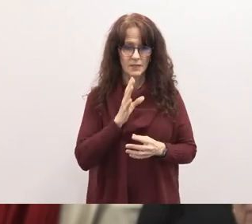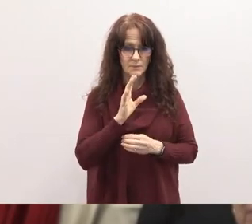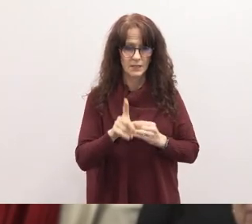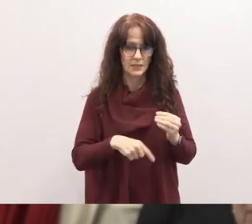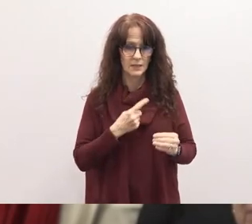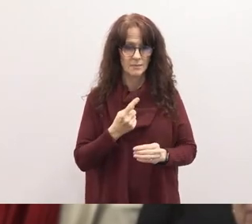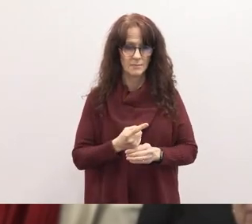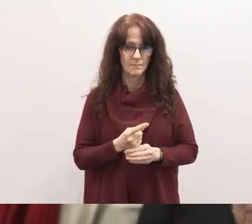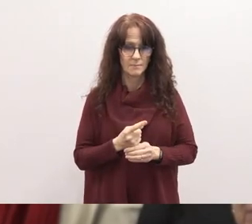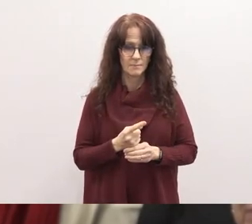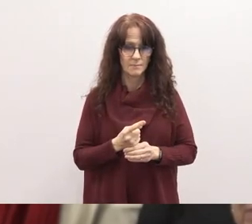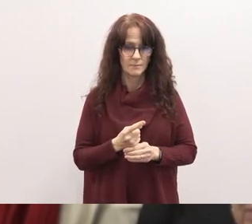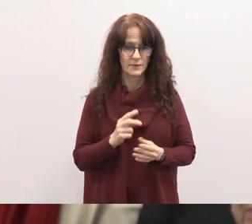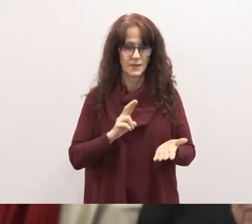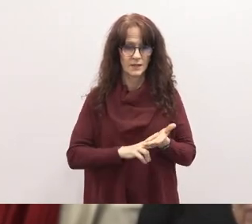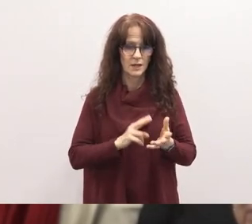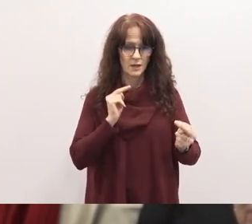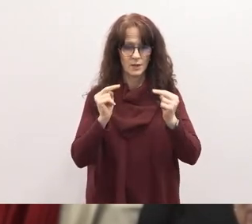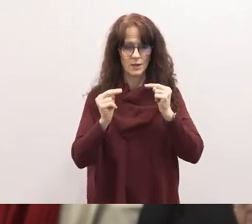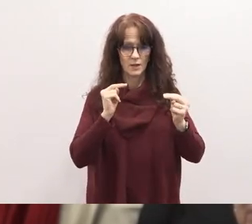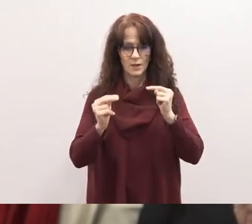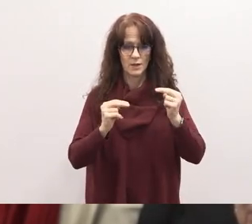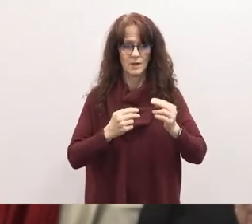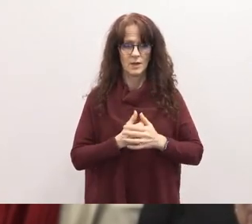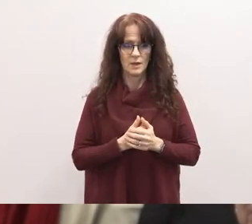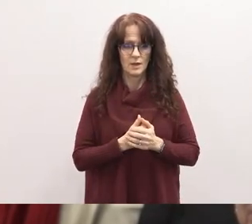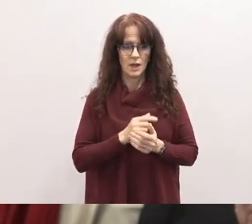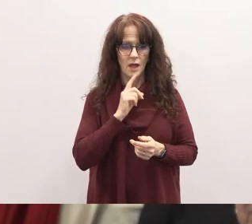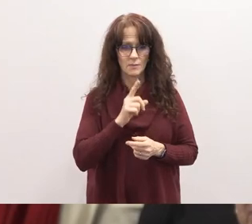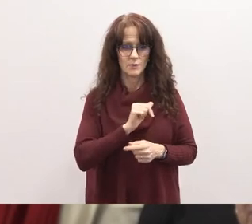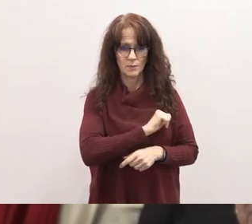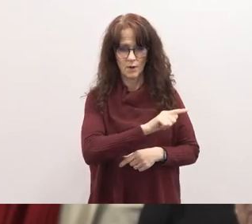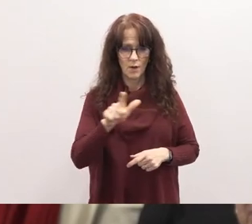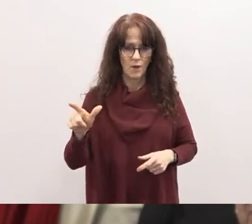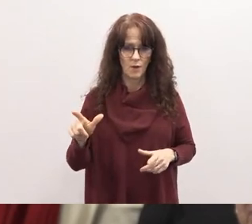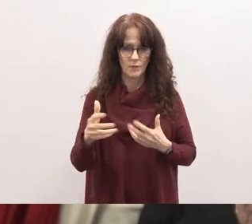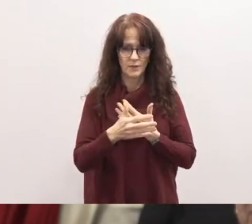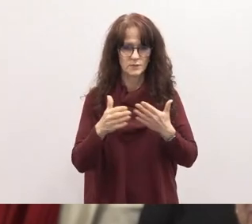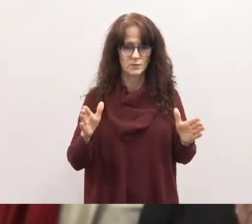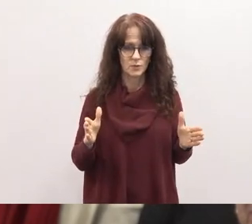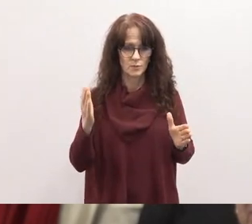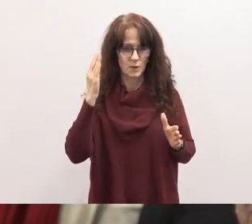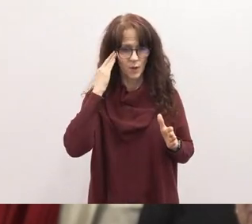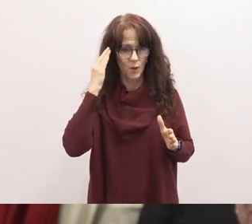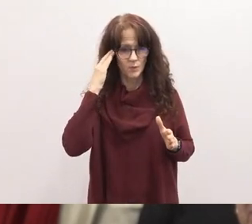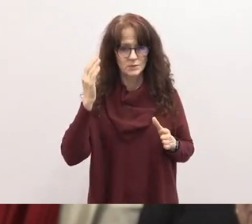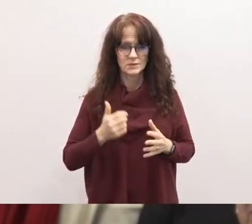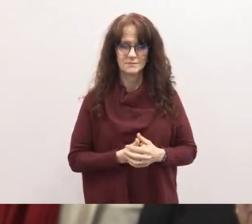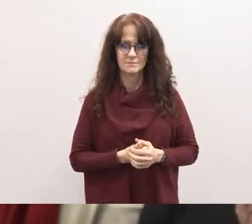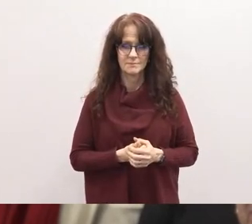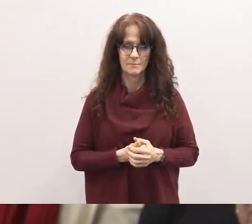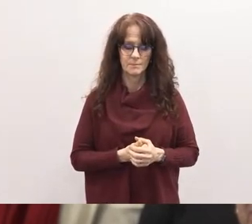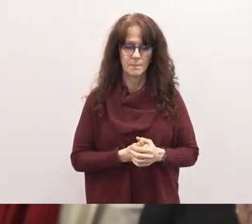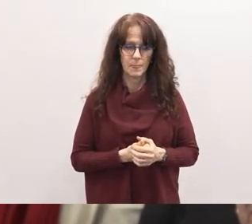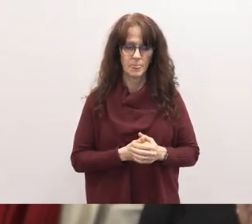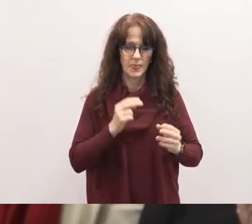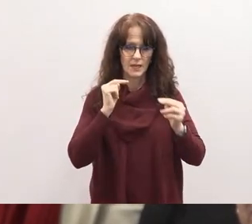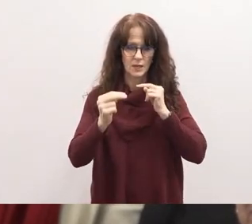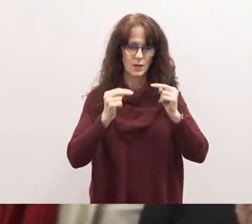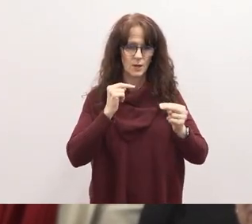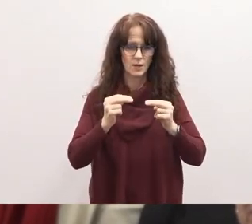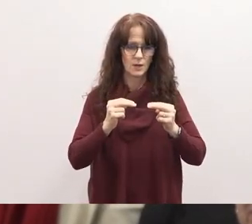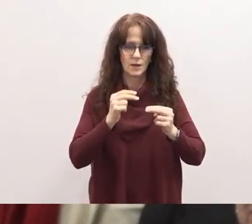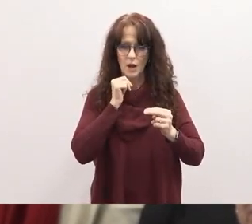about contract negotiations. As I'm sure everyone in this room knows, while the negotiations